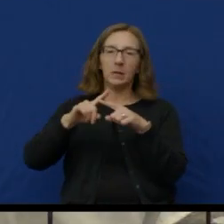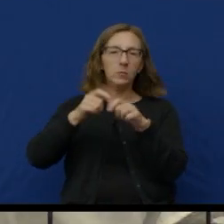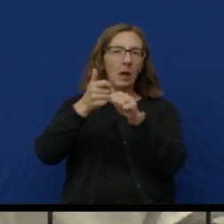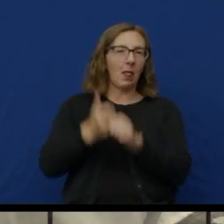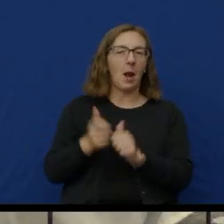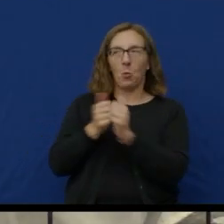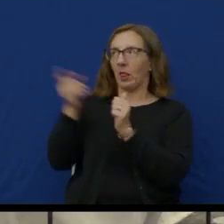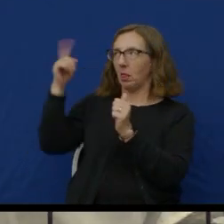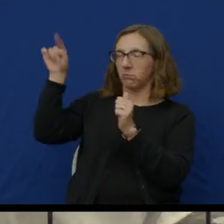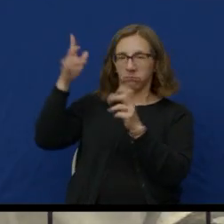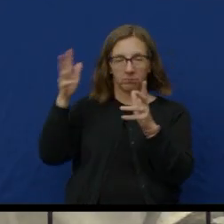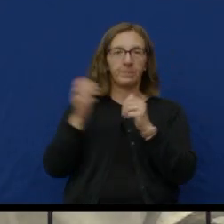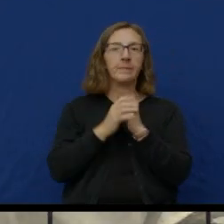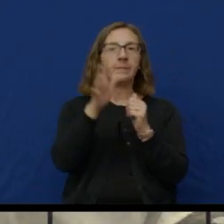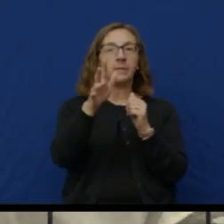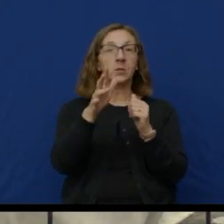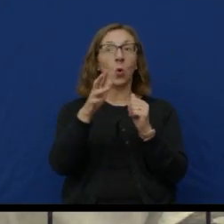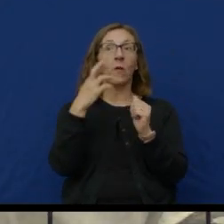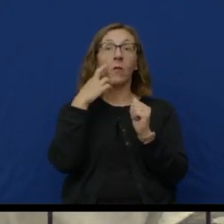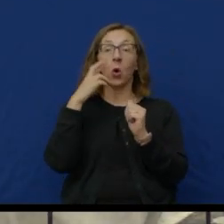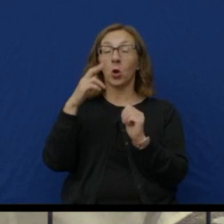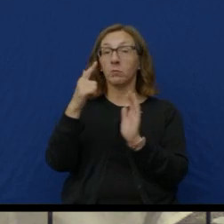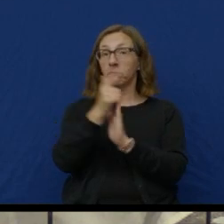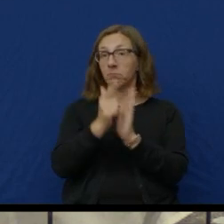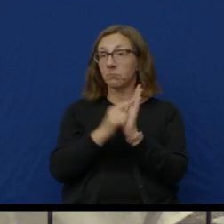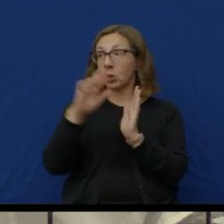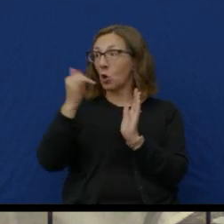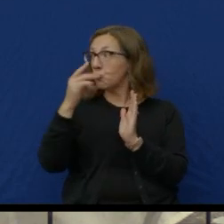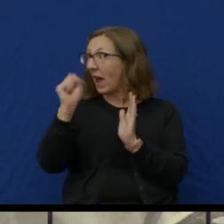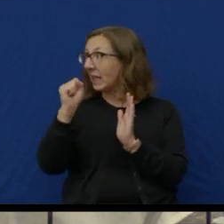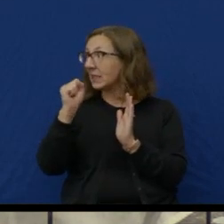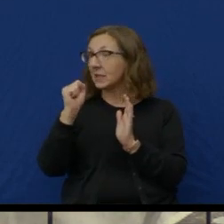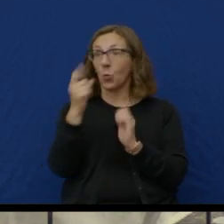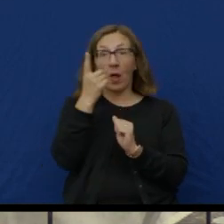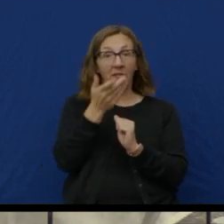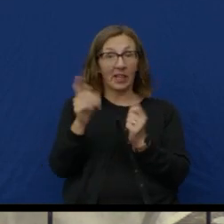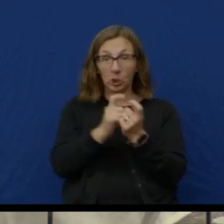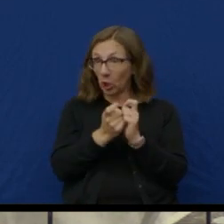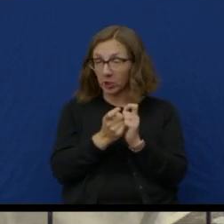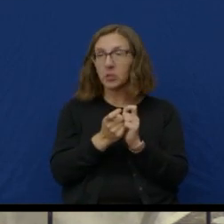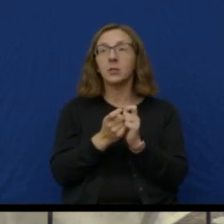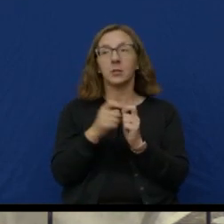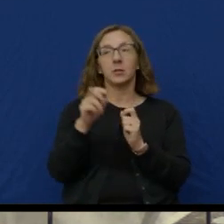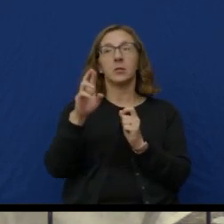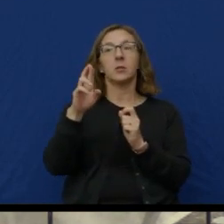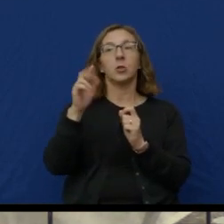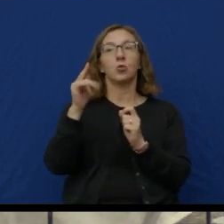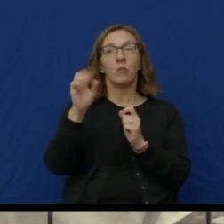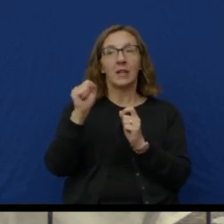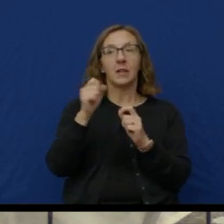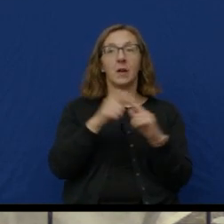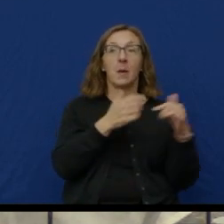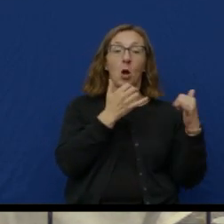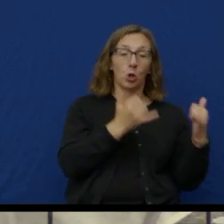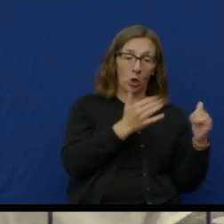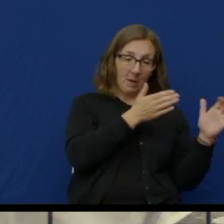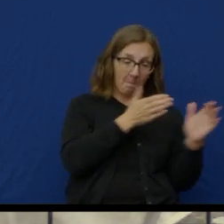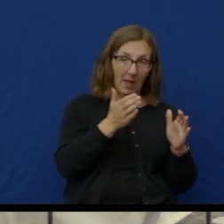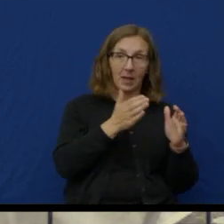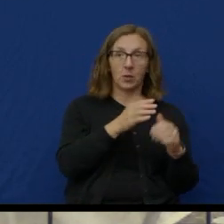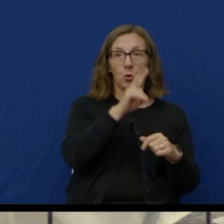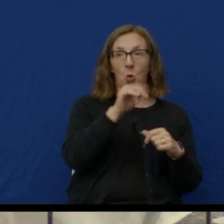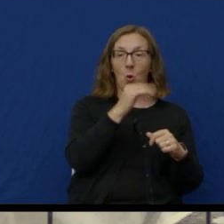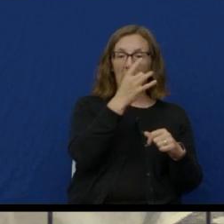So as far as the regulation is concerned, the only thing that's changing in the regulation It's changing it from our current plan, which is